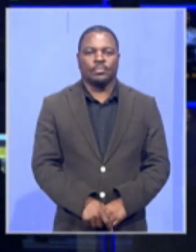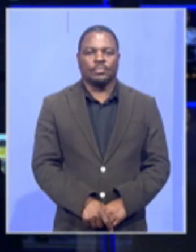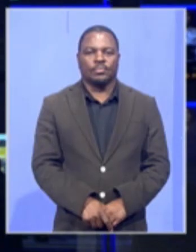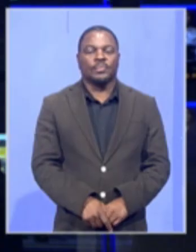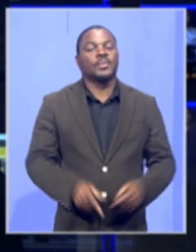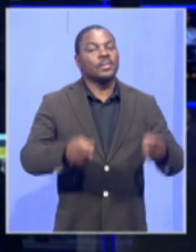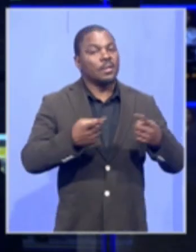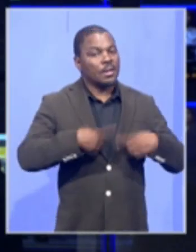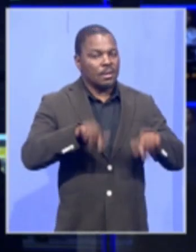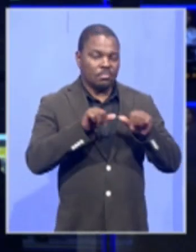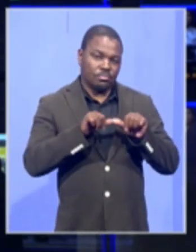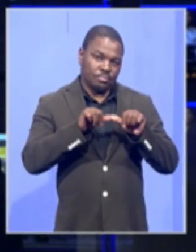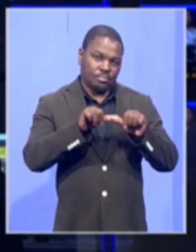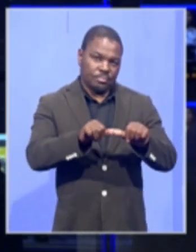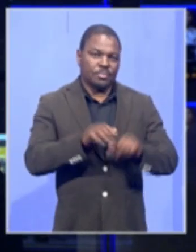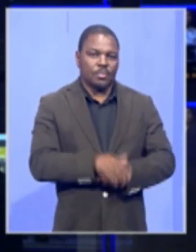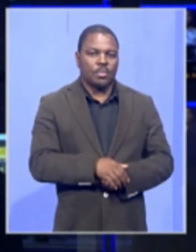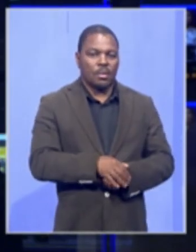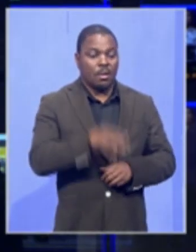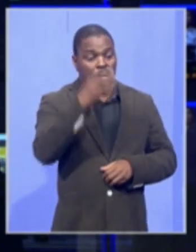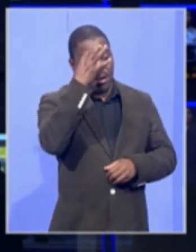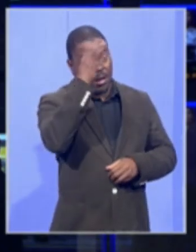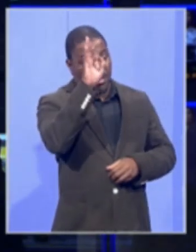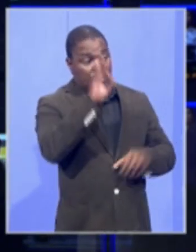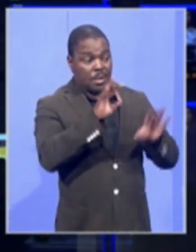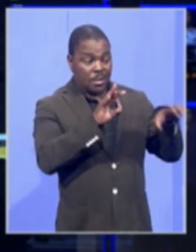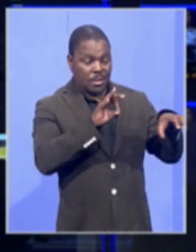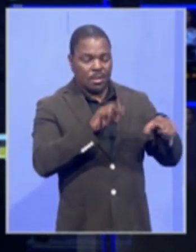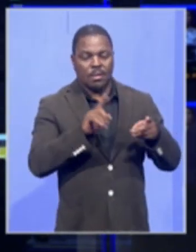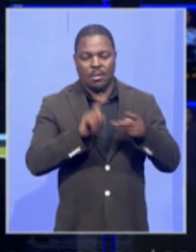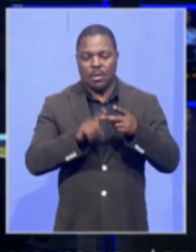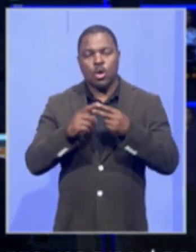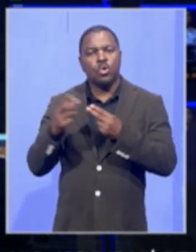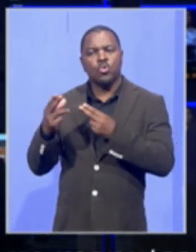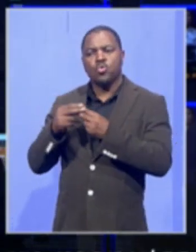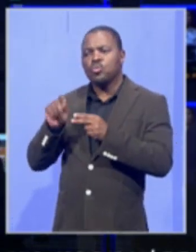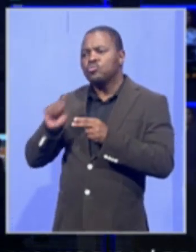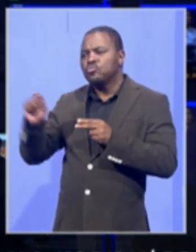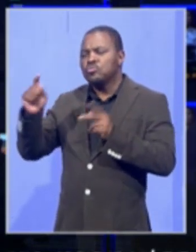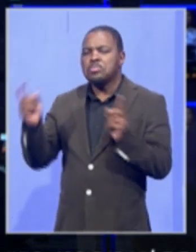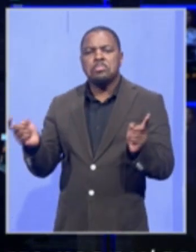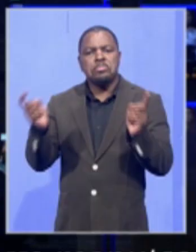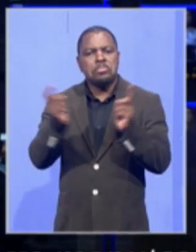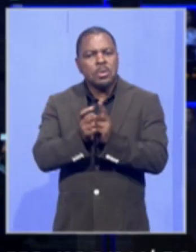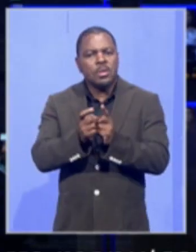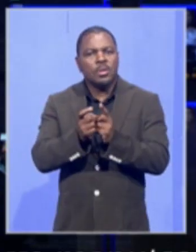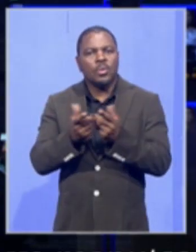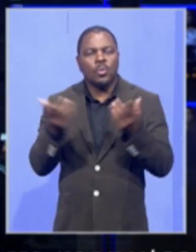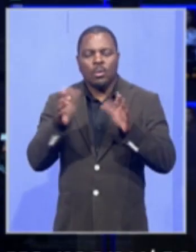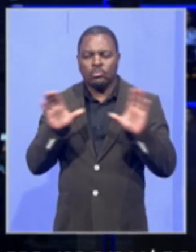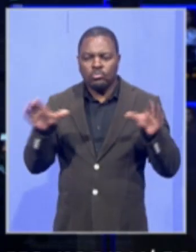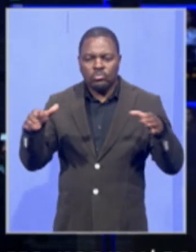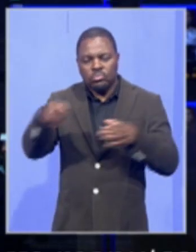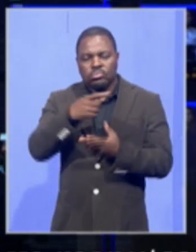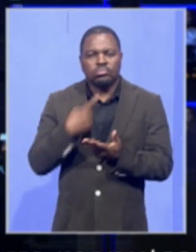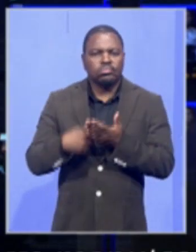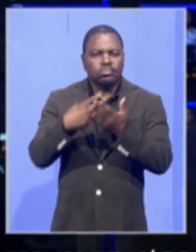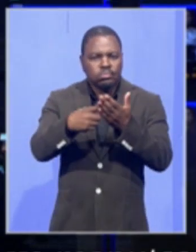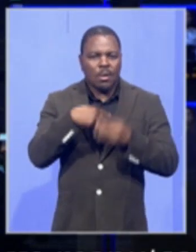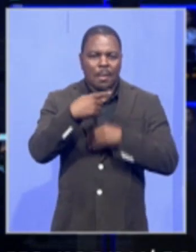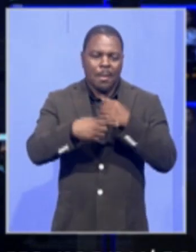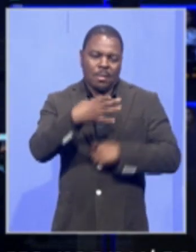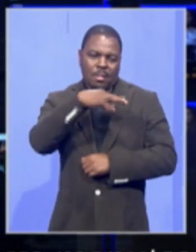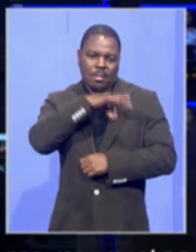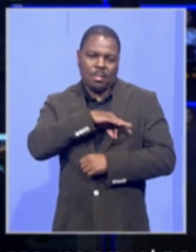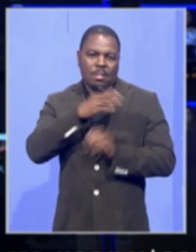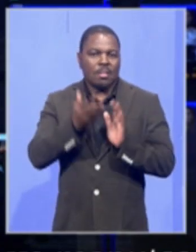Re hatela pele. Mmuso o bile le kopano le mekgatlo ya basebeletsi lekgotleng la ditherisano tsa